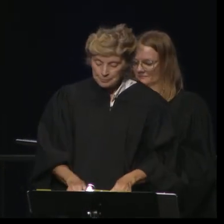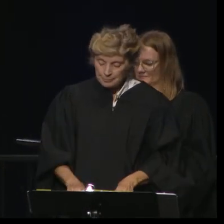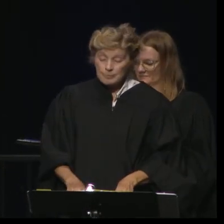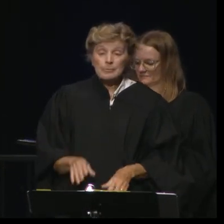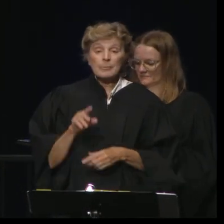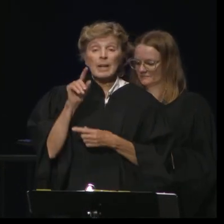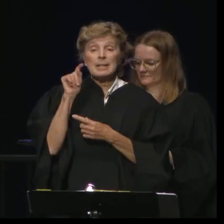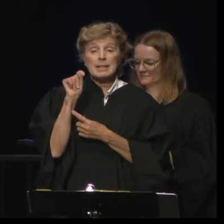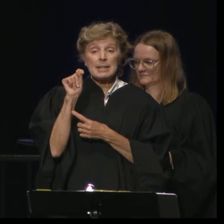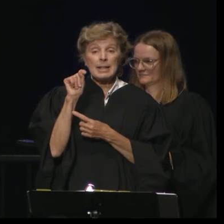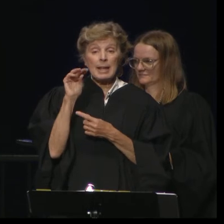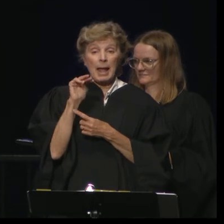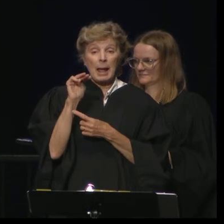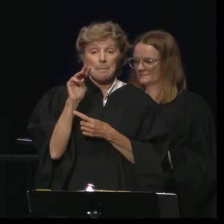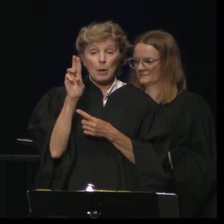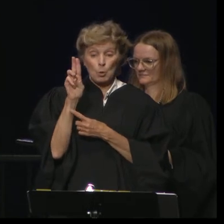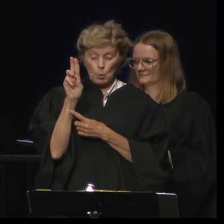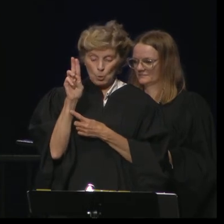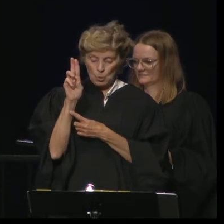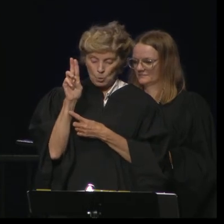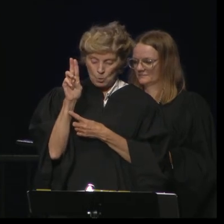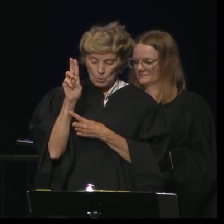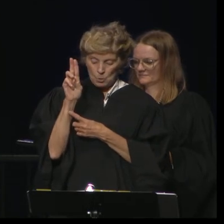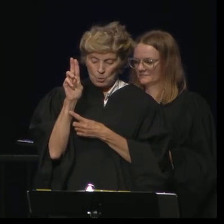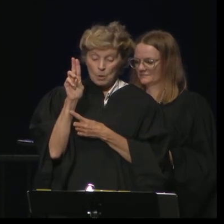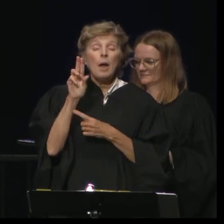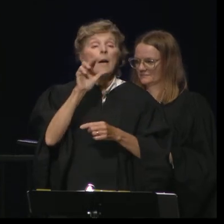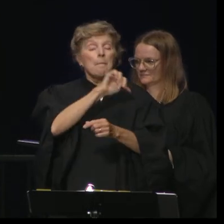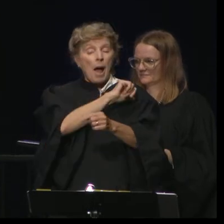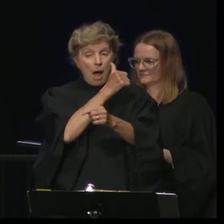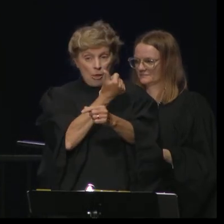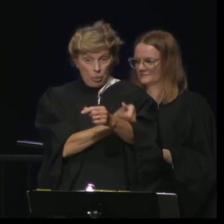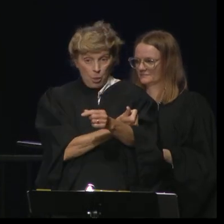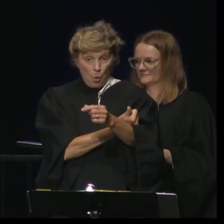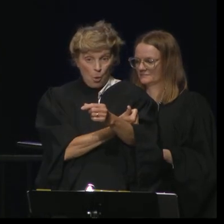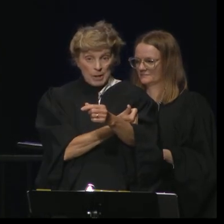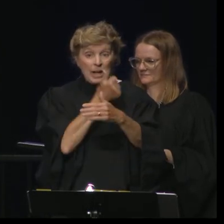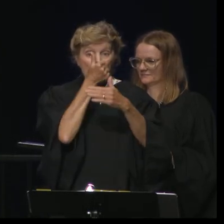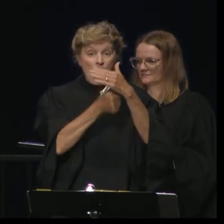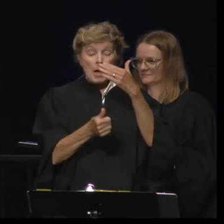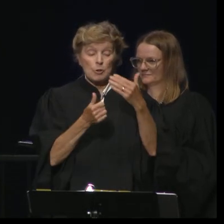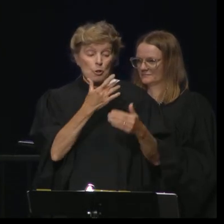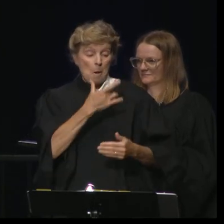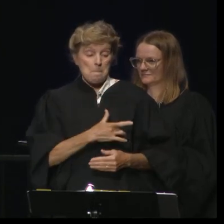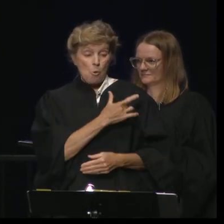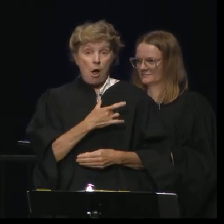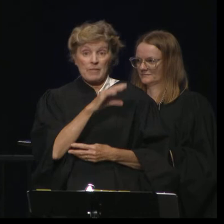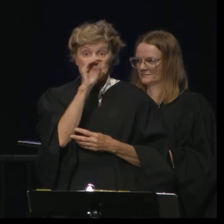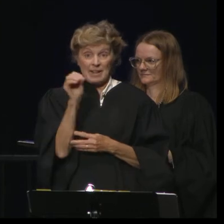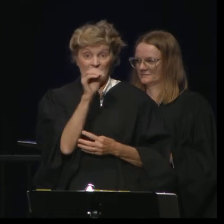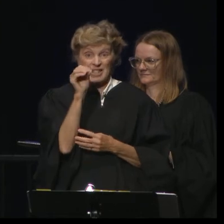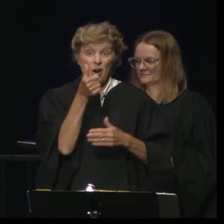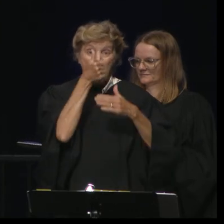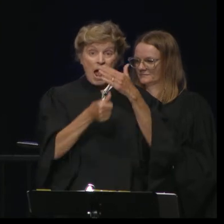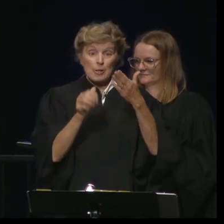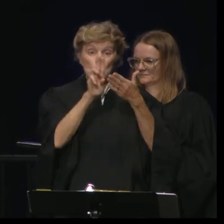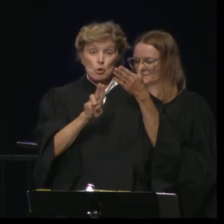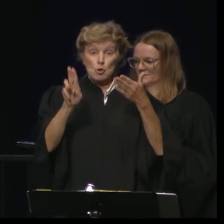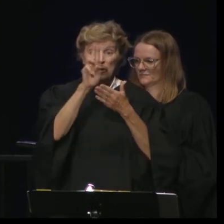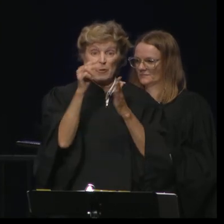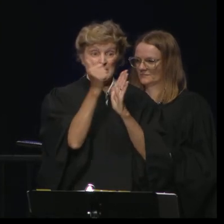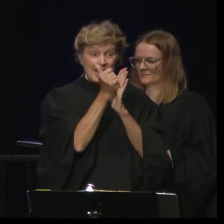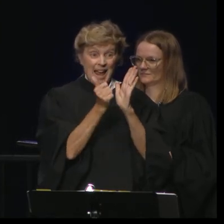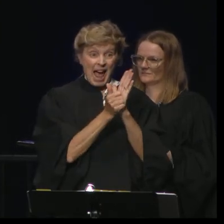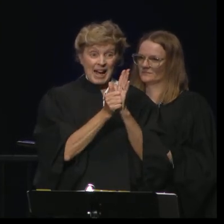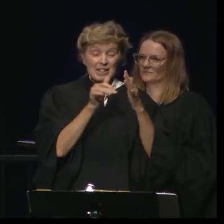Toronto Metropolitan University, by virtue of the authority granted by the Province of Ontario under the University Act,